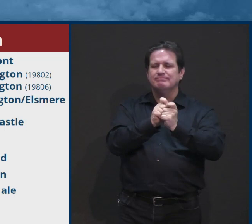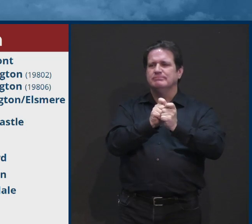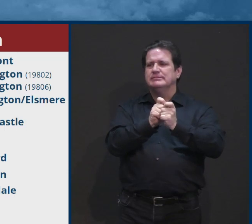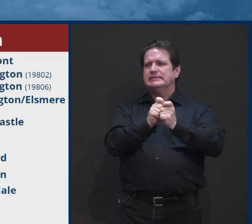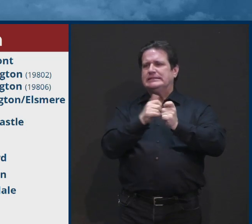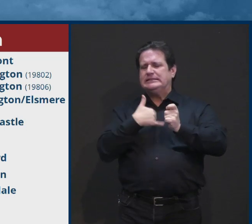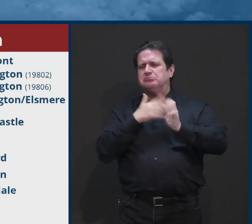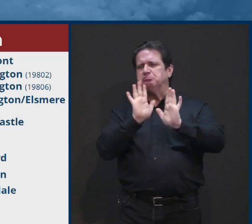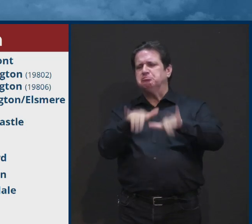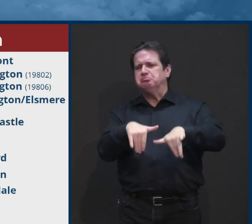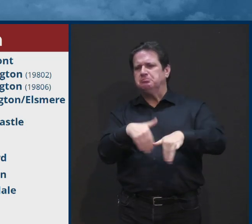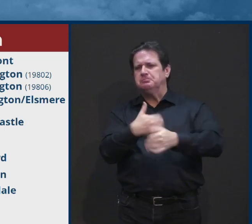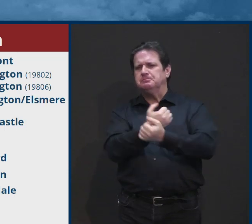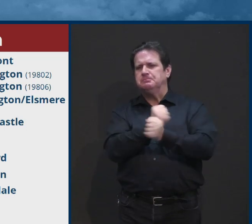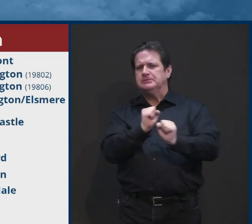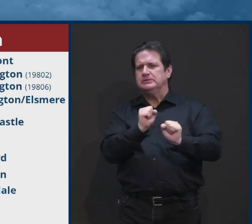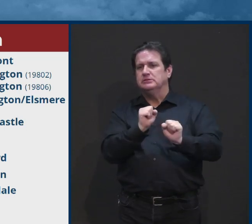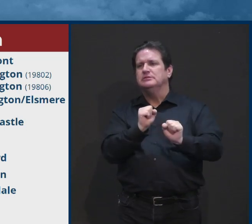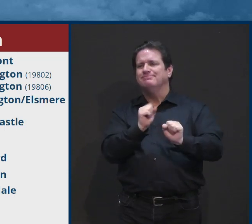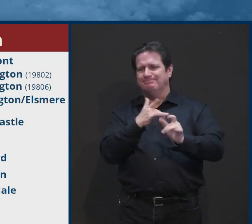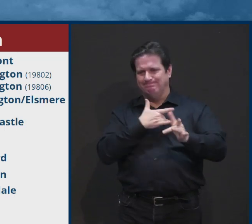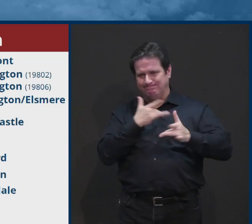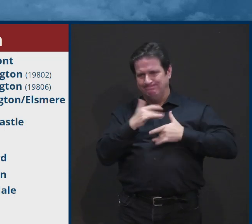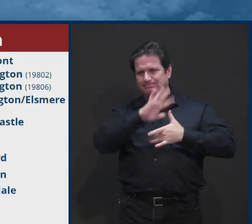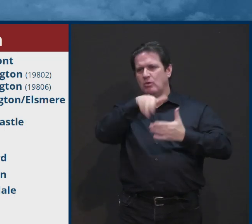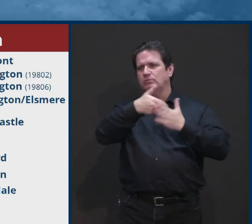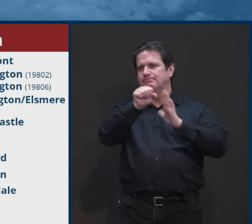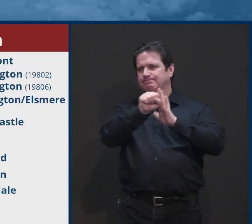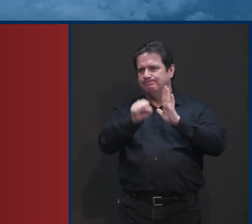where we can say we aren't concerned.